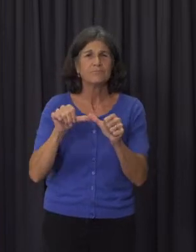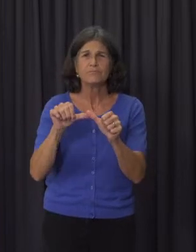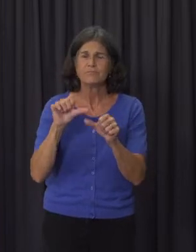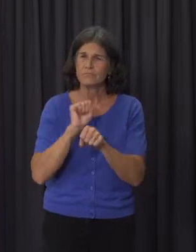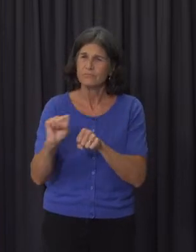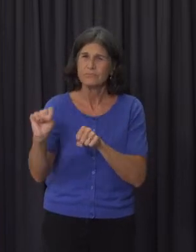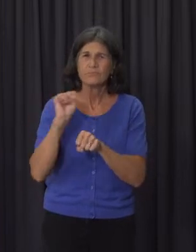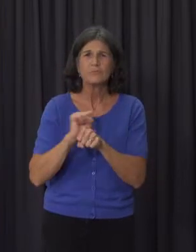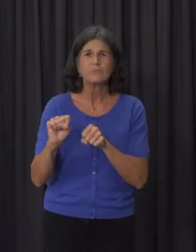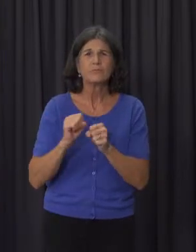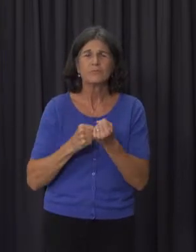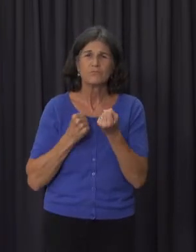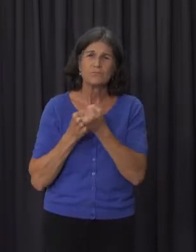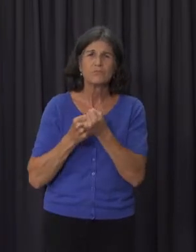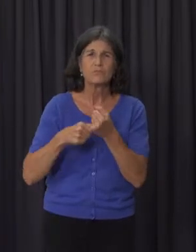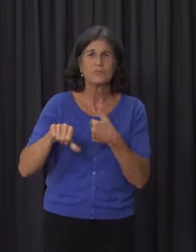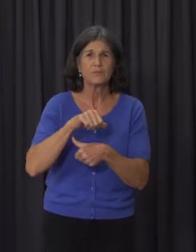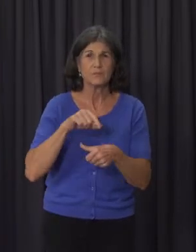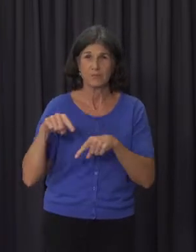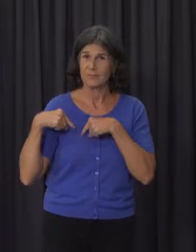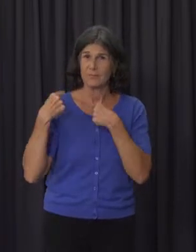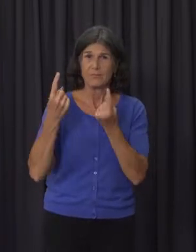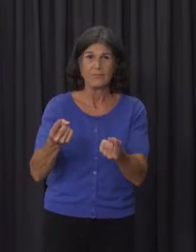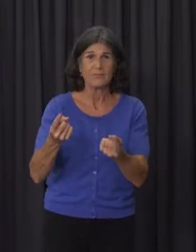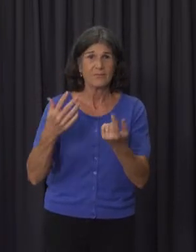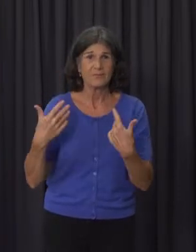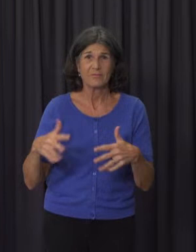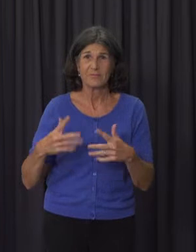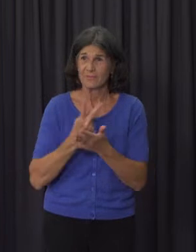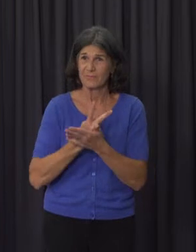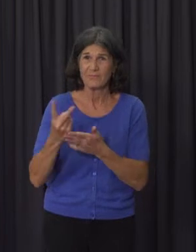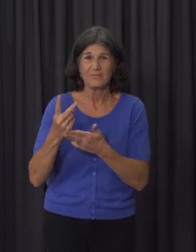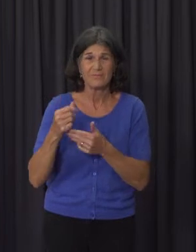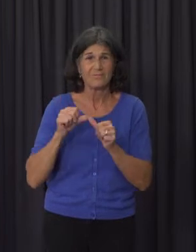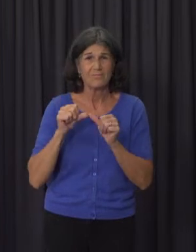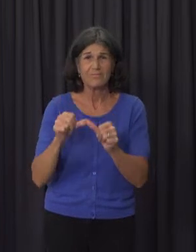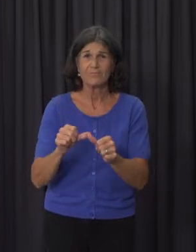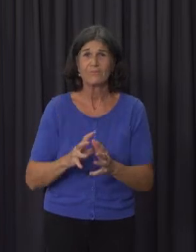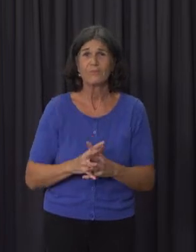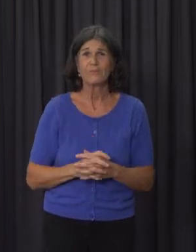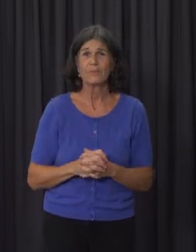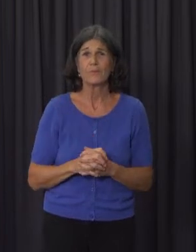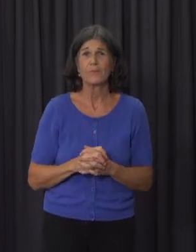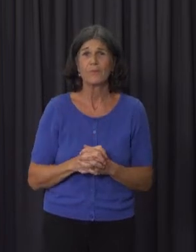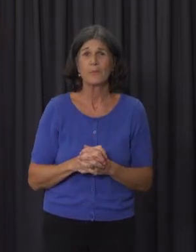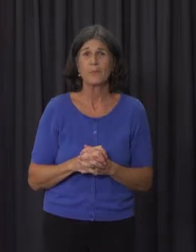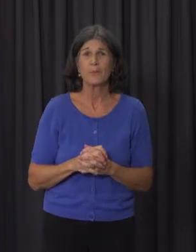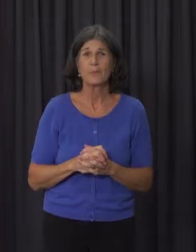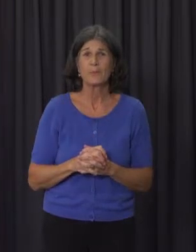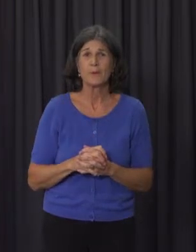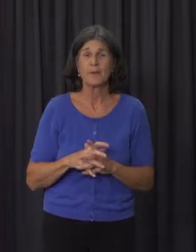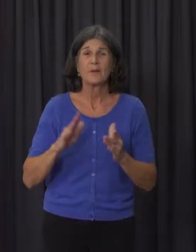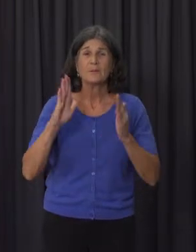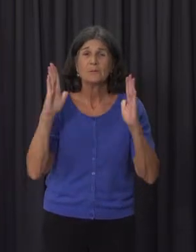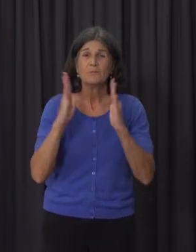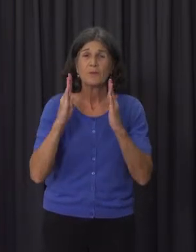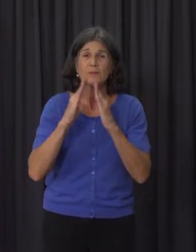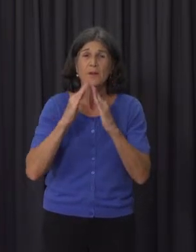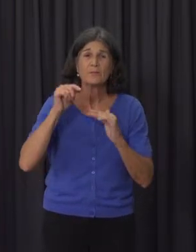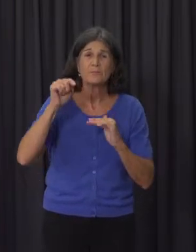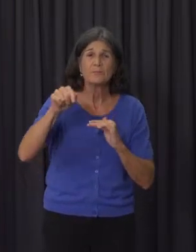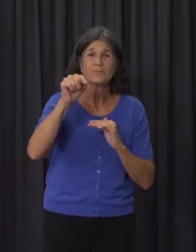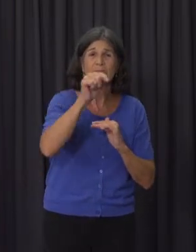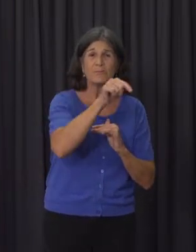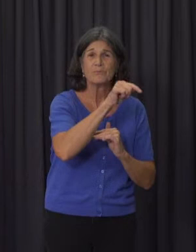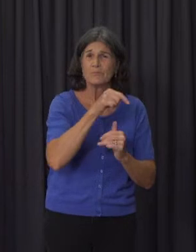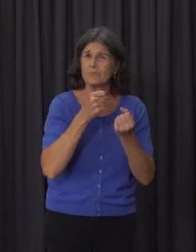has been no exception. I commend our rural communities for continuing to support one another. The kindness and generosity of Alberta's